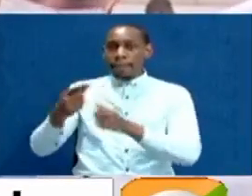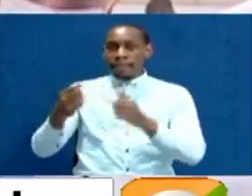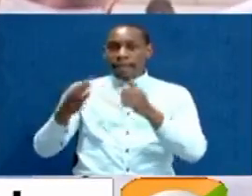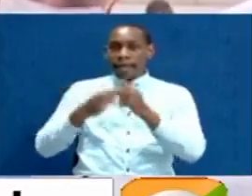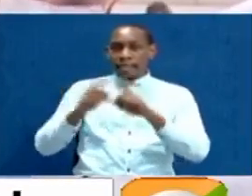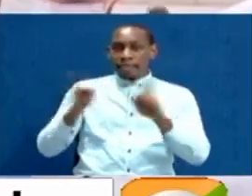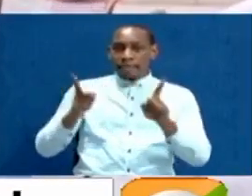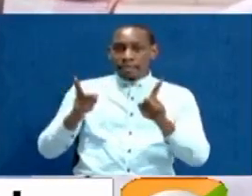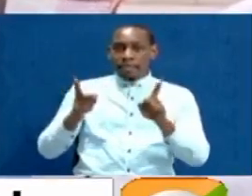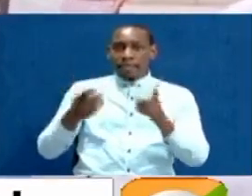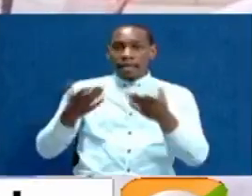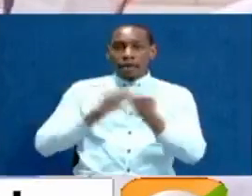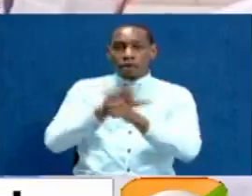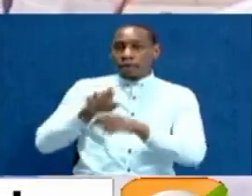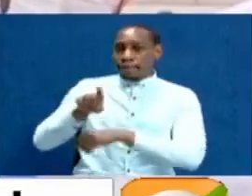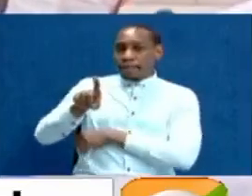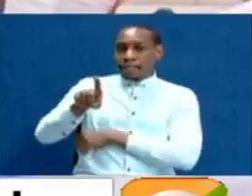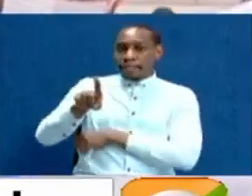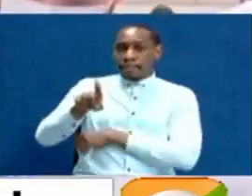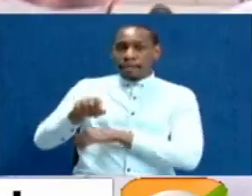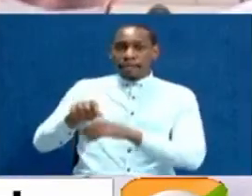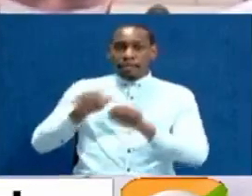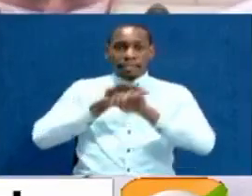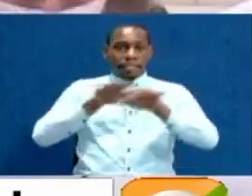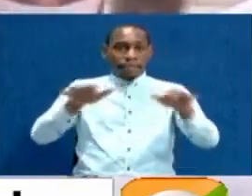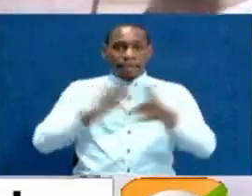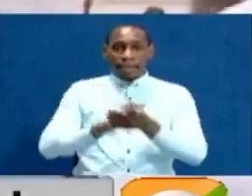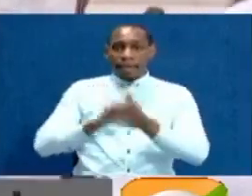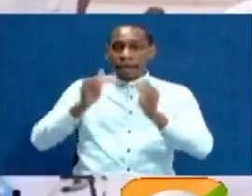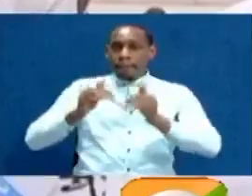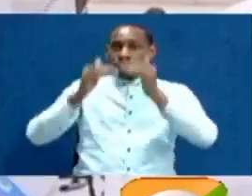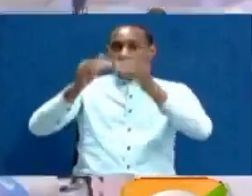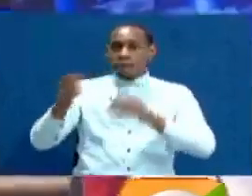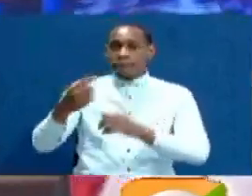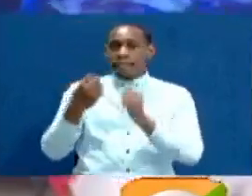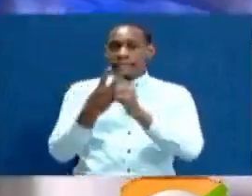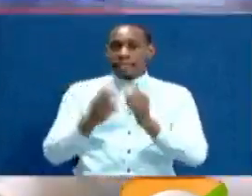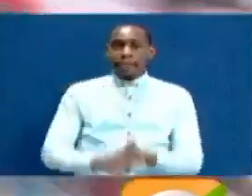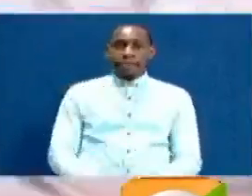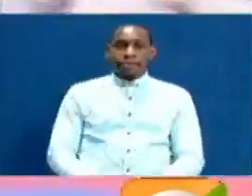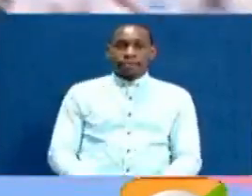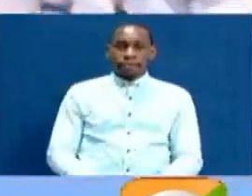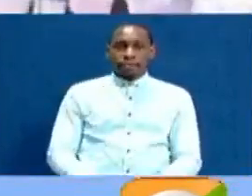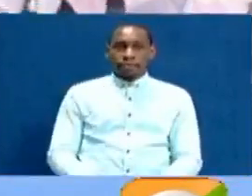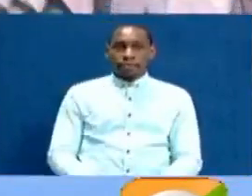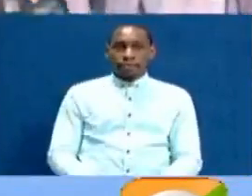but because of the coronavirus pandemic, we had to postpone it to December. Federation, please